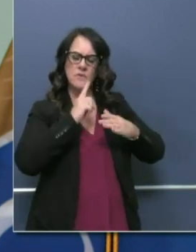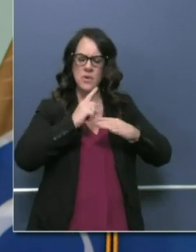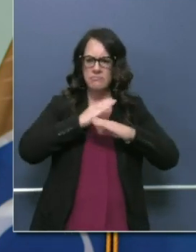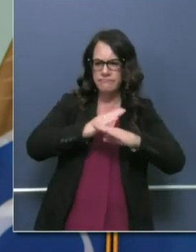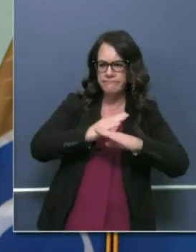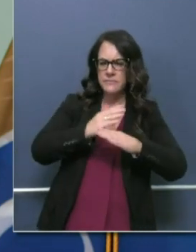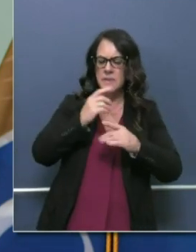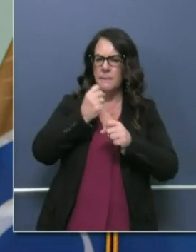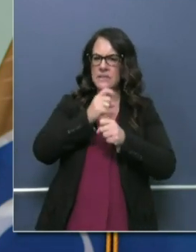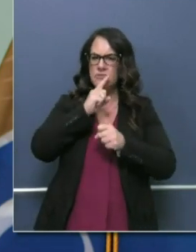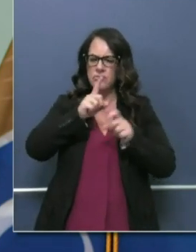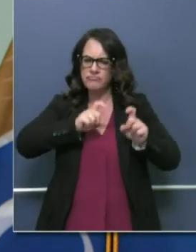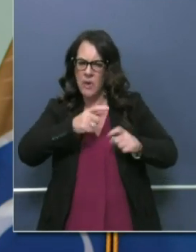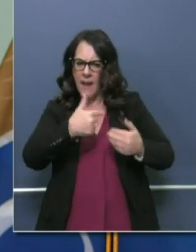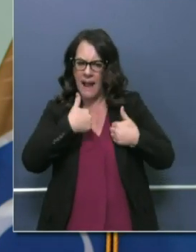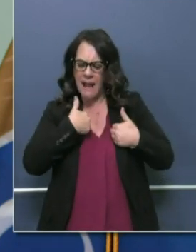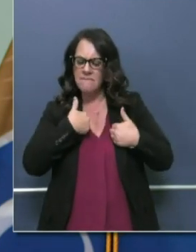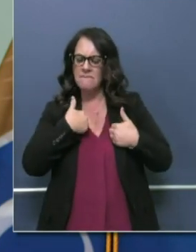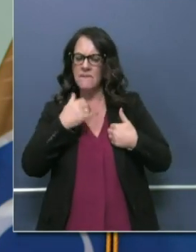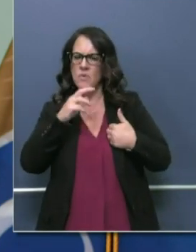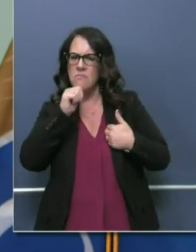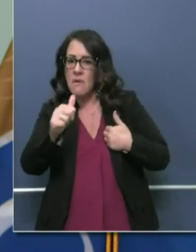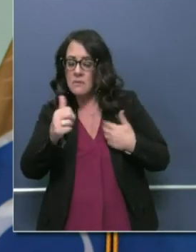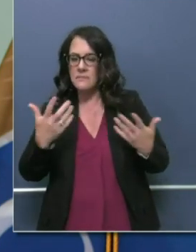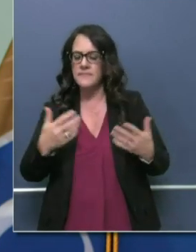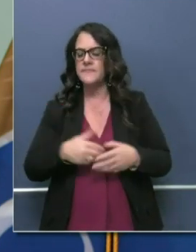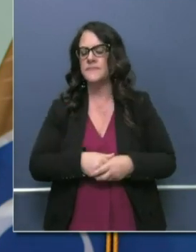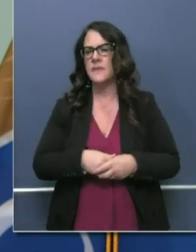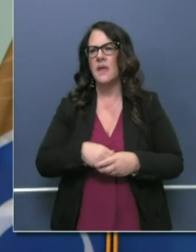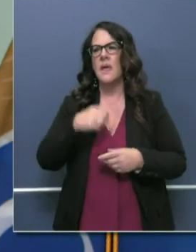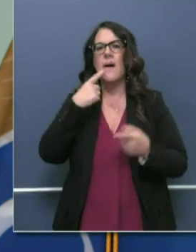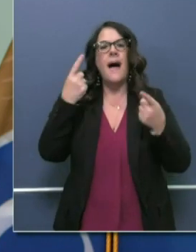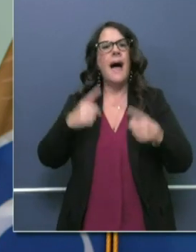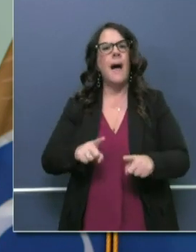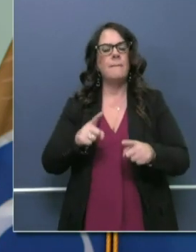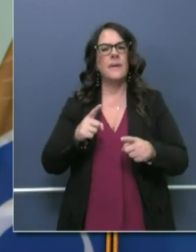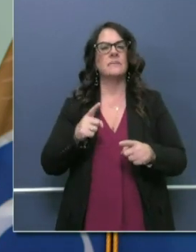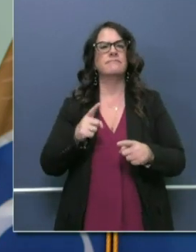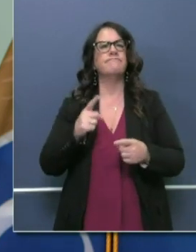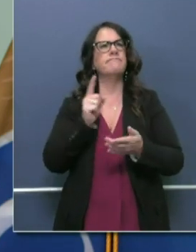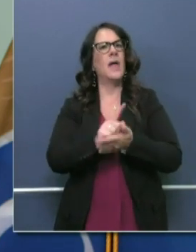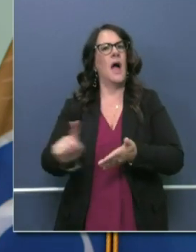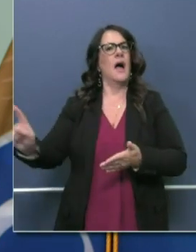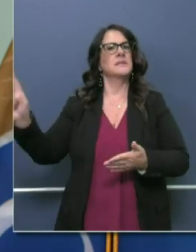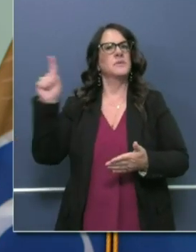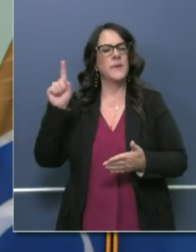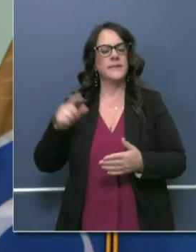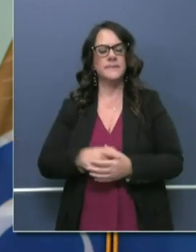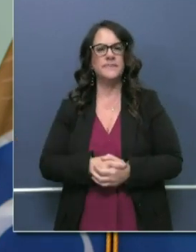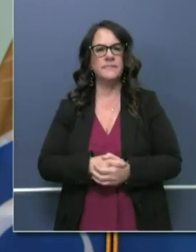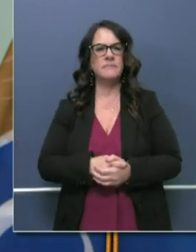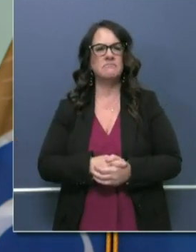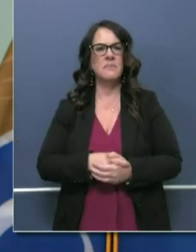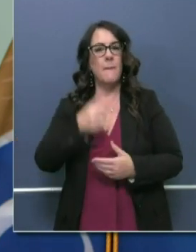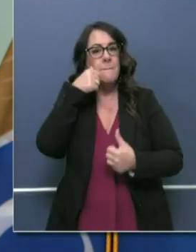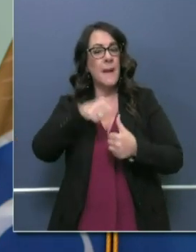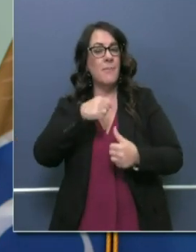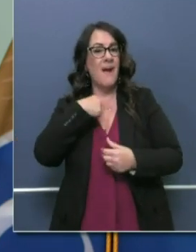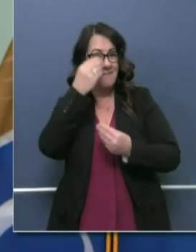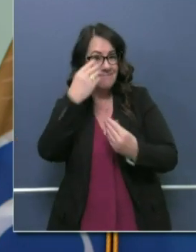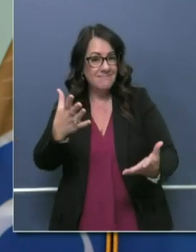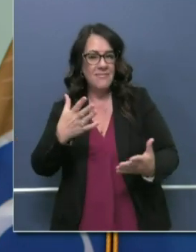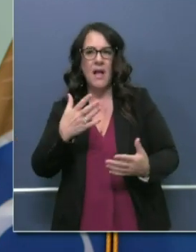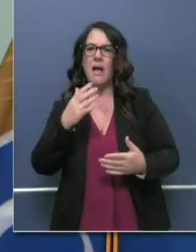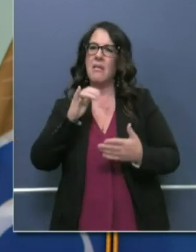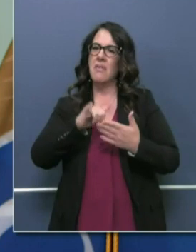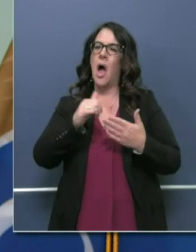the second phase. About a week ago, in fact, it was a week ago today, I said we're weeks, not months away